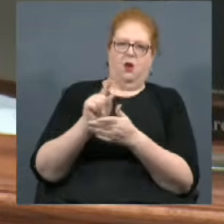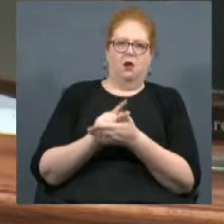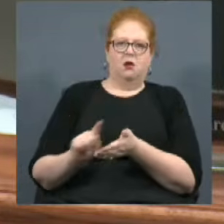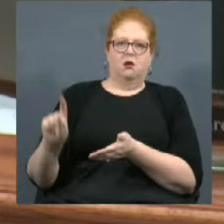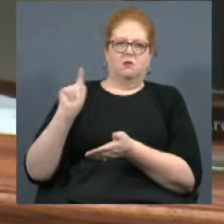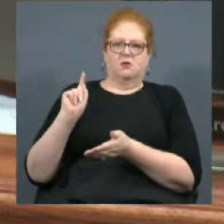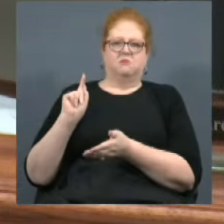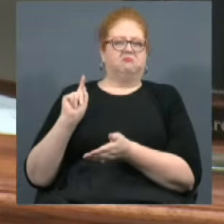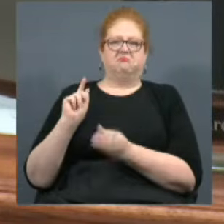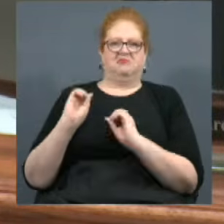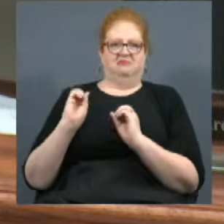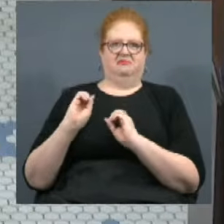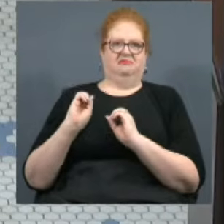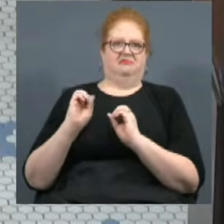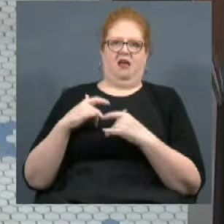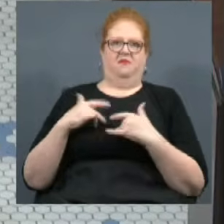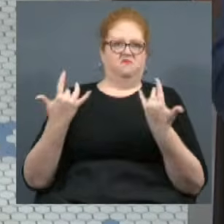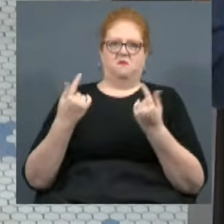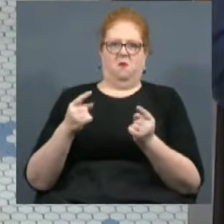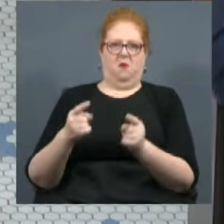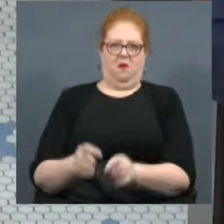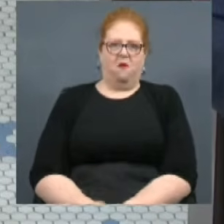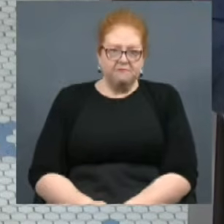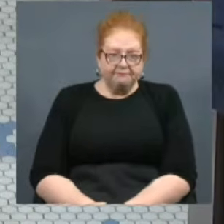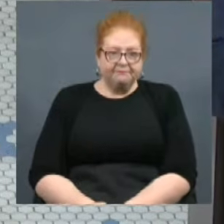yet. Yes, ma'am.